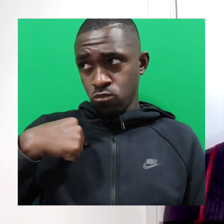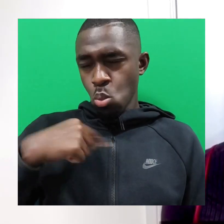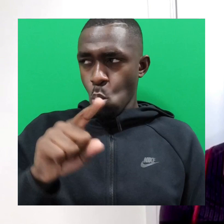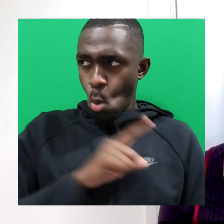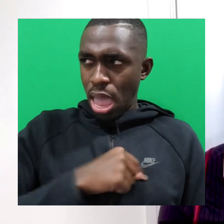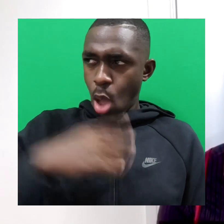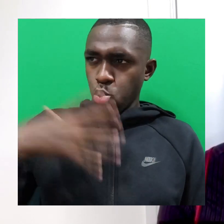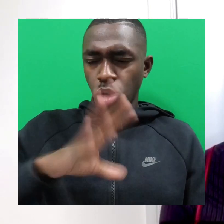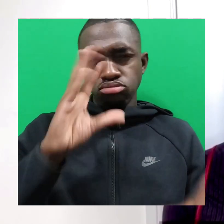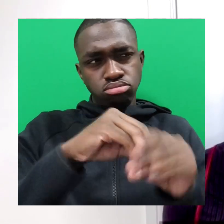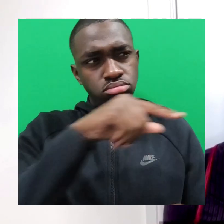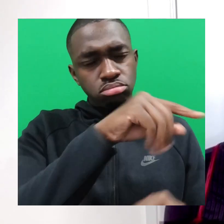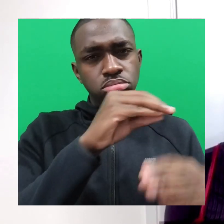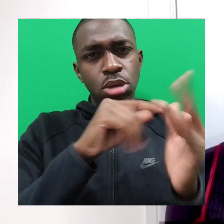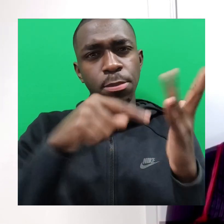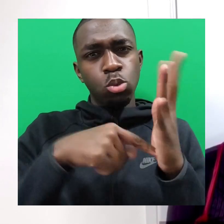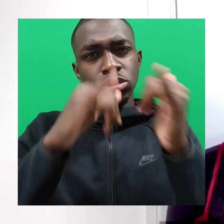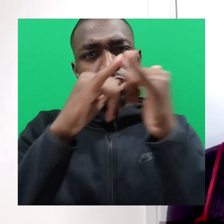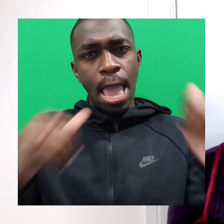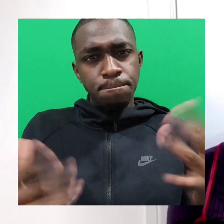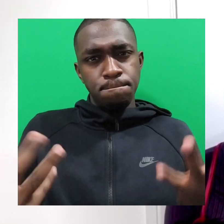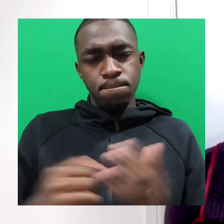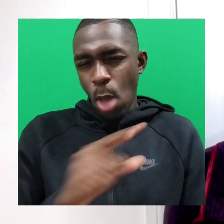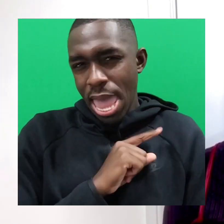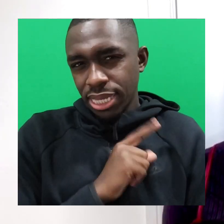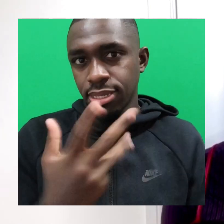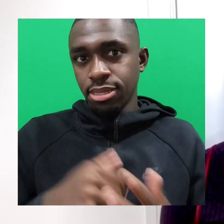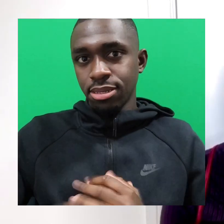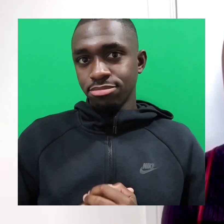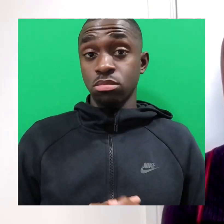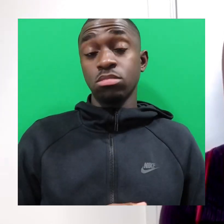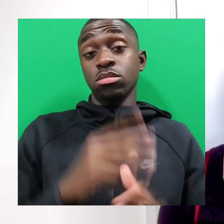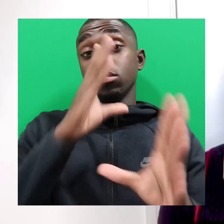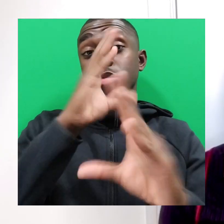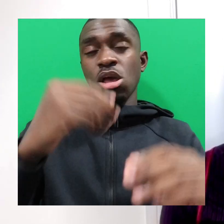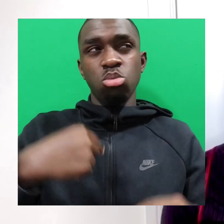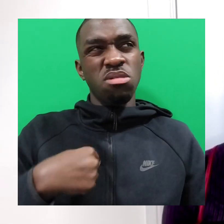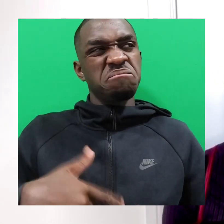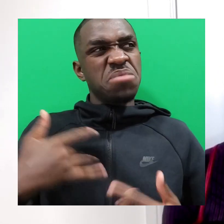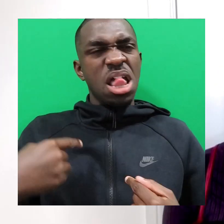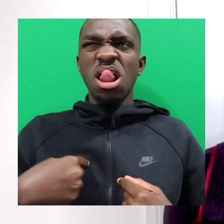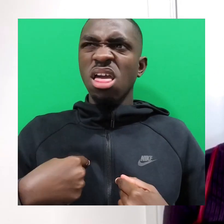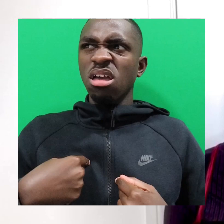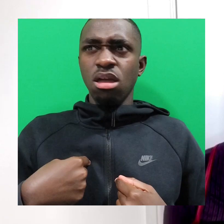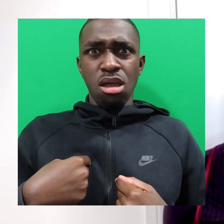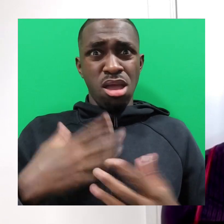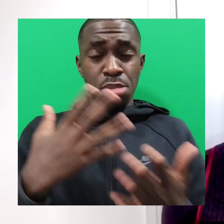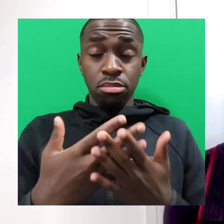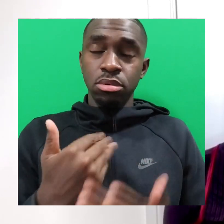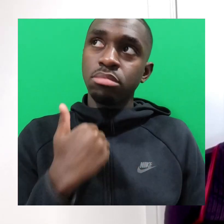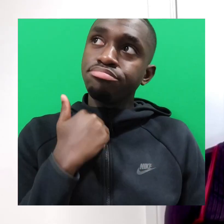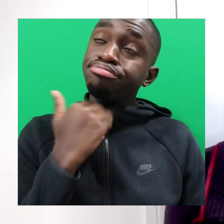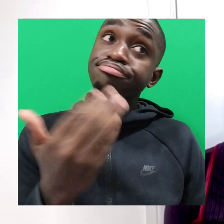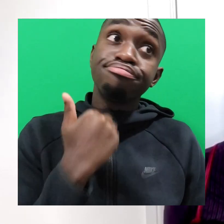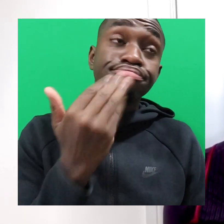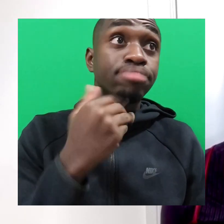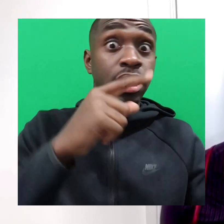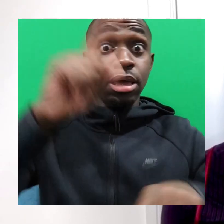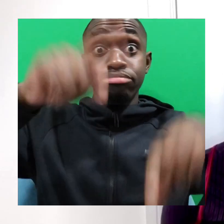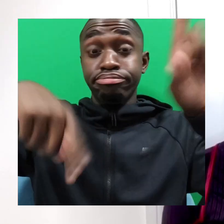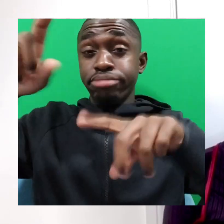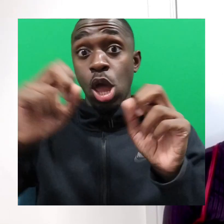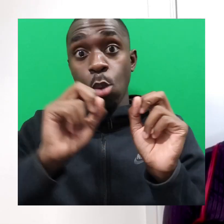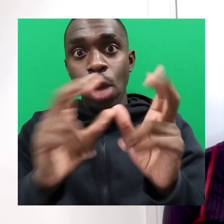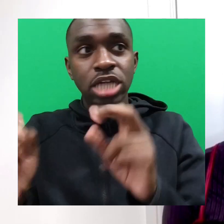so many ways to get into the tech industry. Like my way of getting into the tech industry isn't very conventional. Like I don't have a